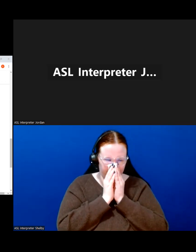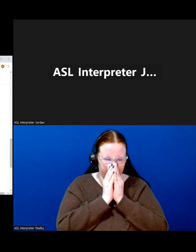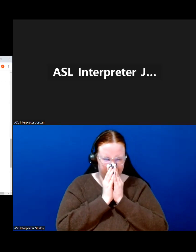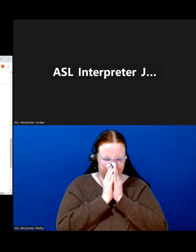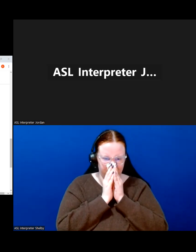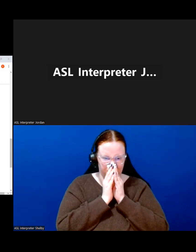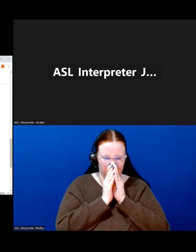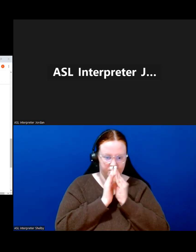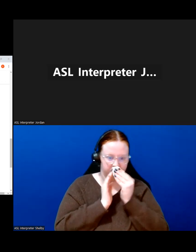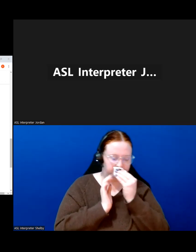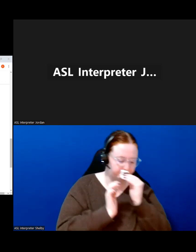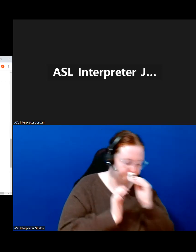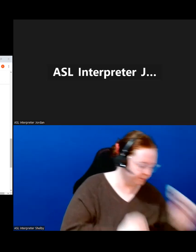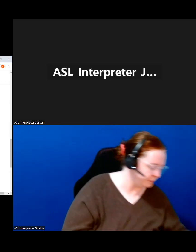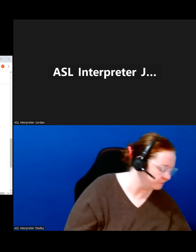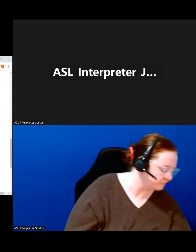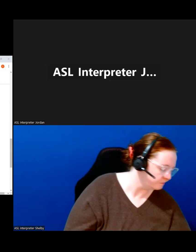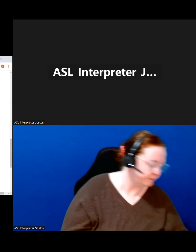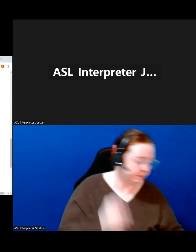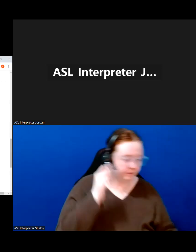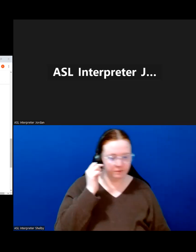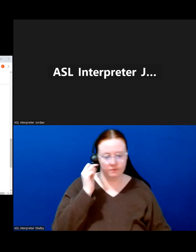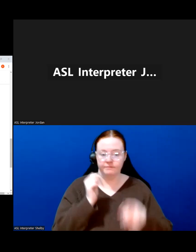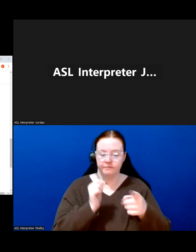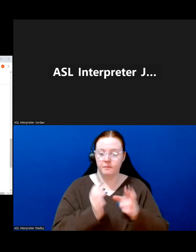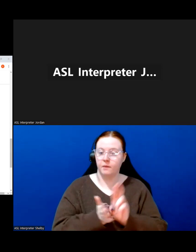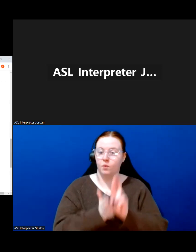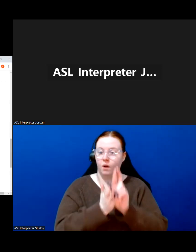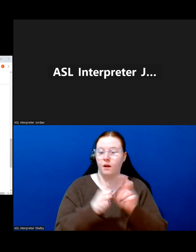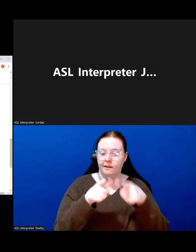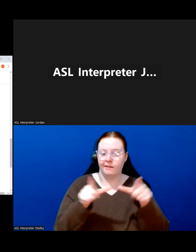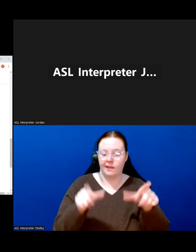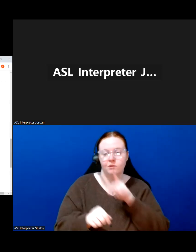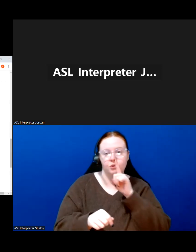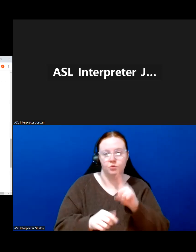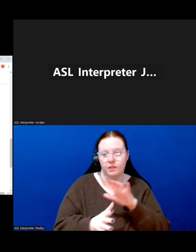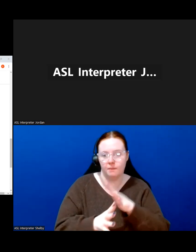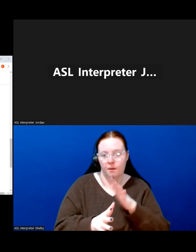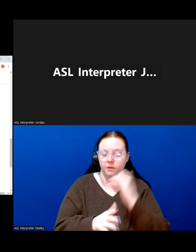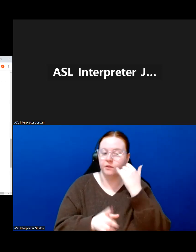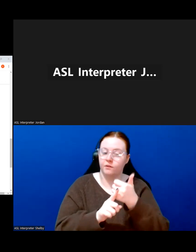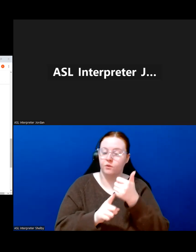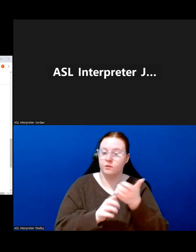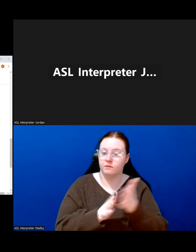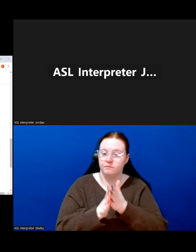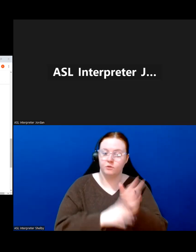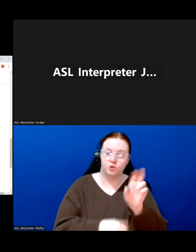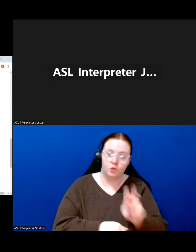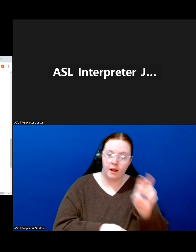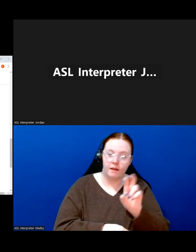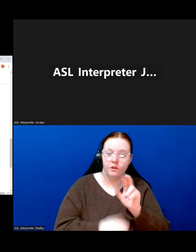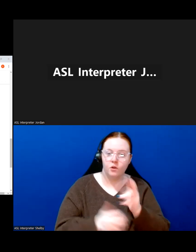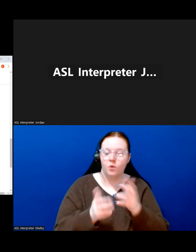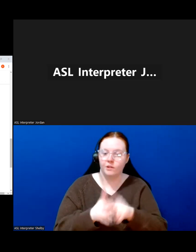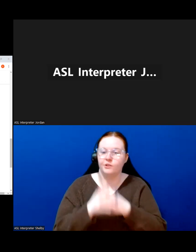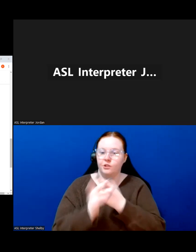Rocket Language is pretty popular for that. And it's really good for like, if like you want to travel somewhere, Or if you want to begin reading books or watch TV shows in